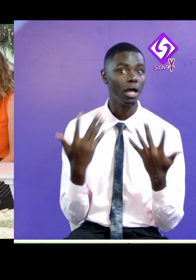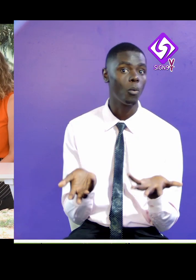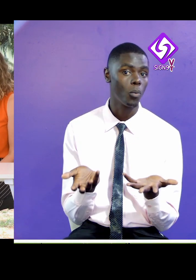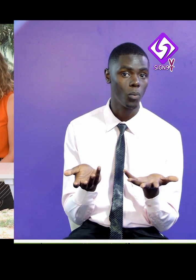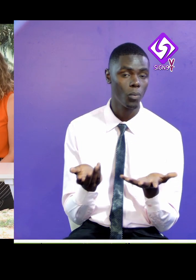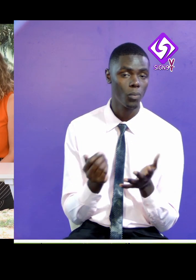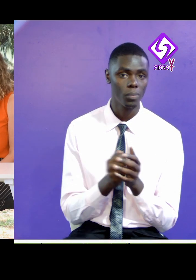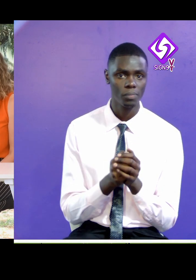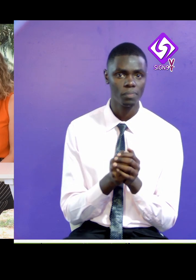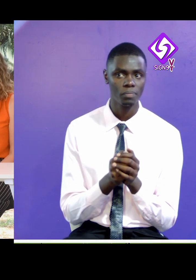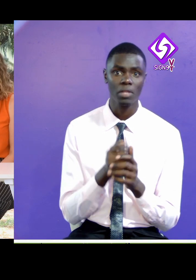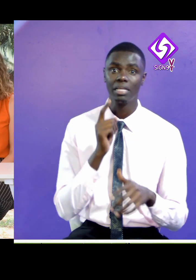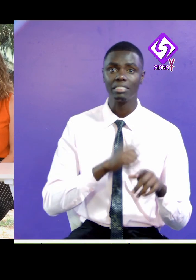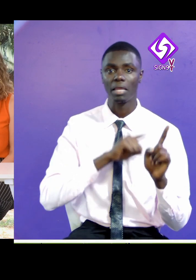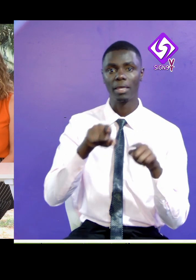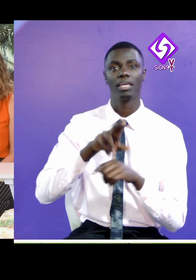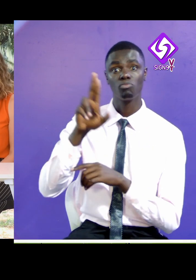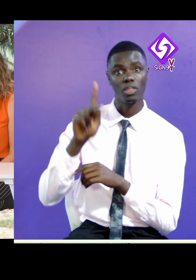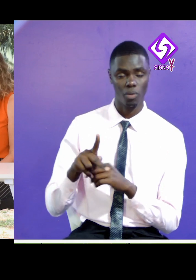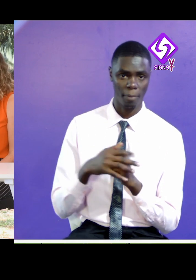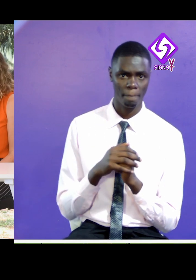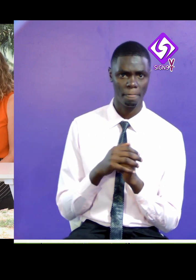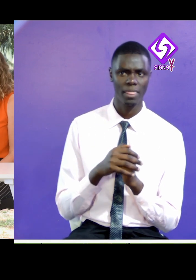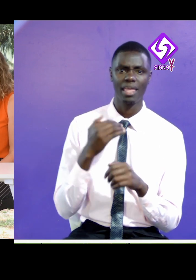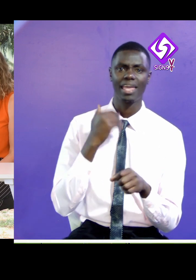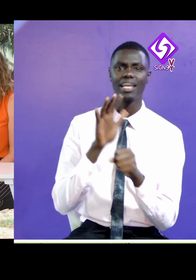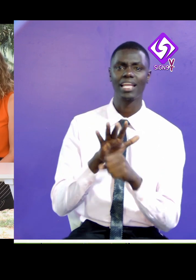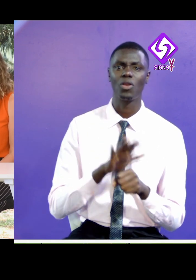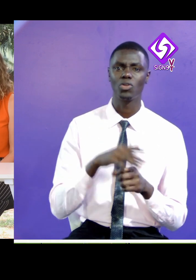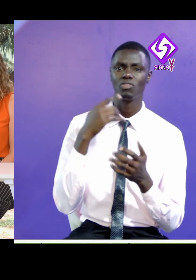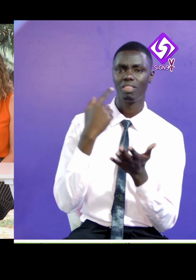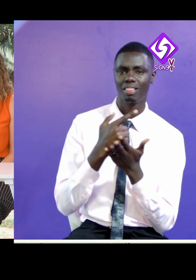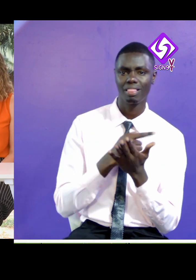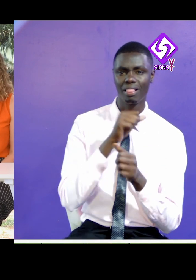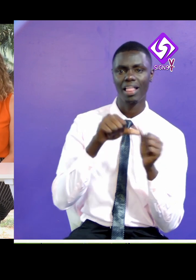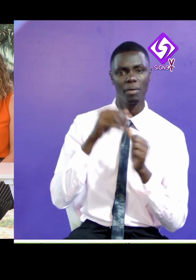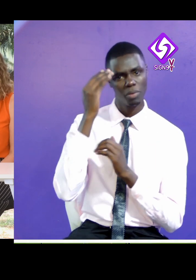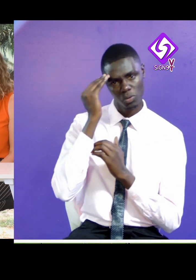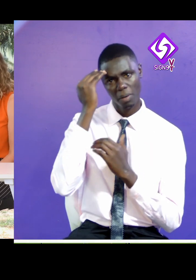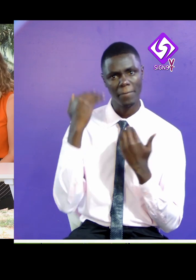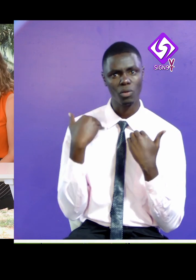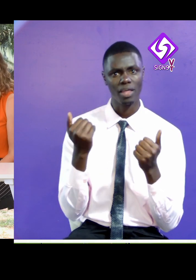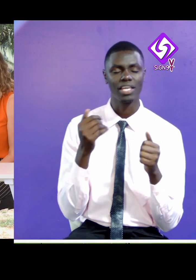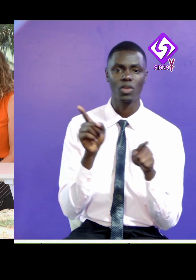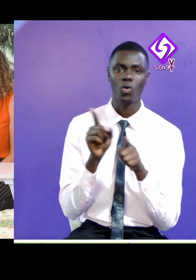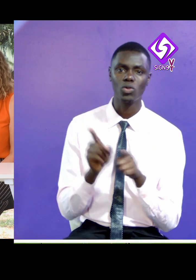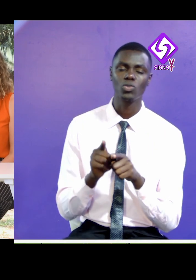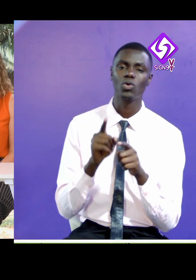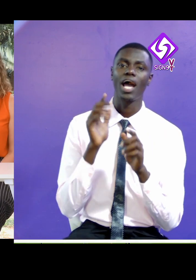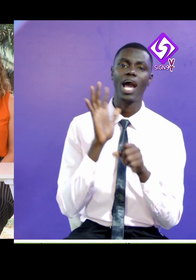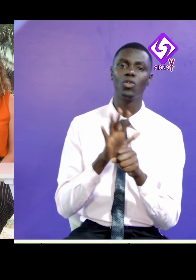health. And then when I came to the UK, there's a lot of talk about mental health, and there's a lot